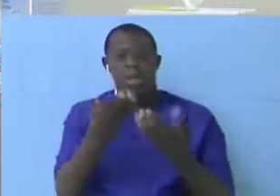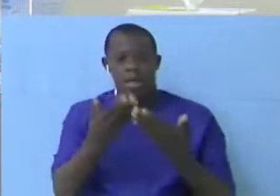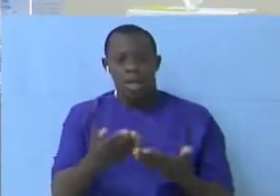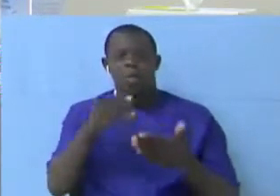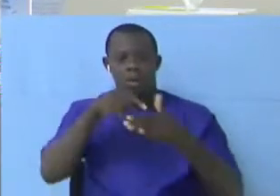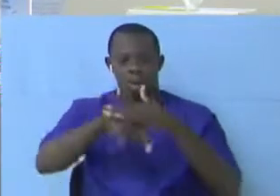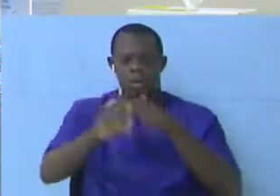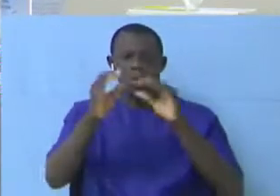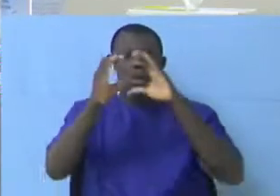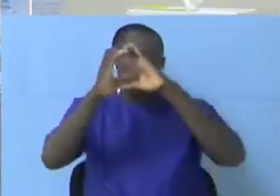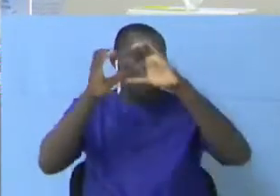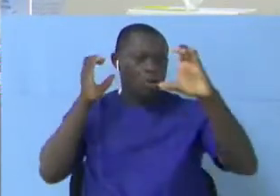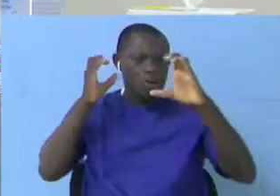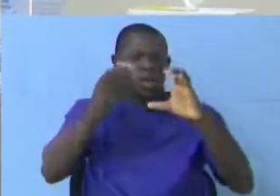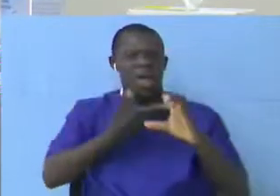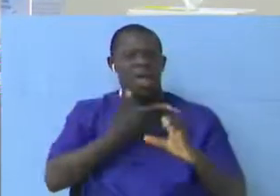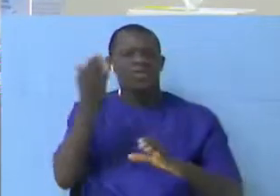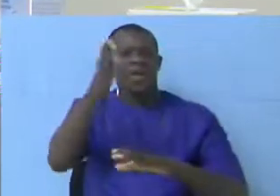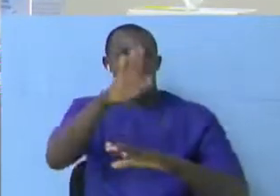any escorts?